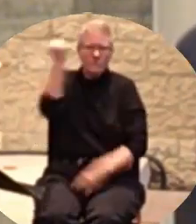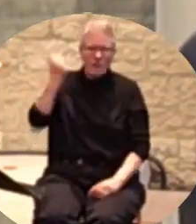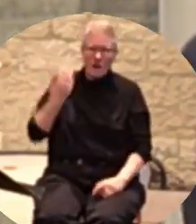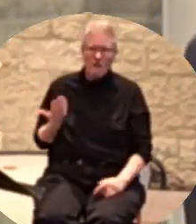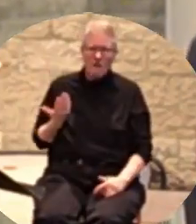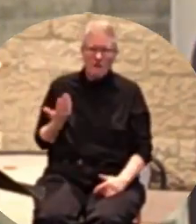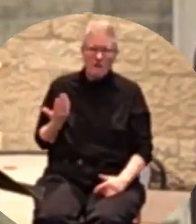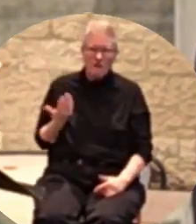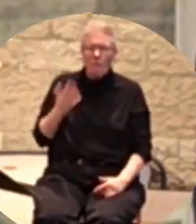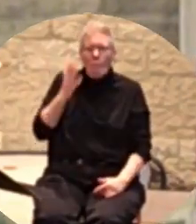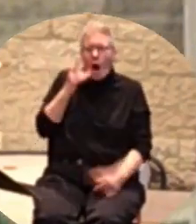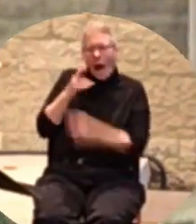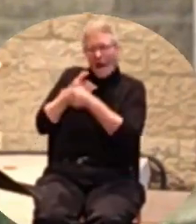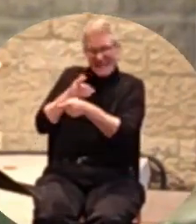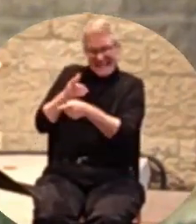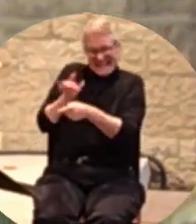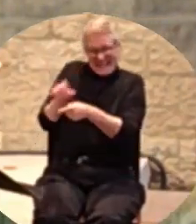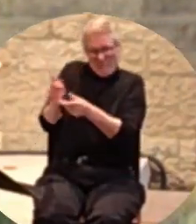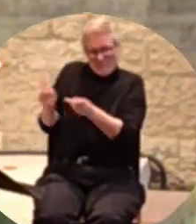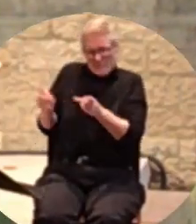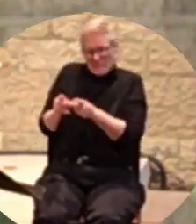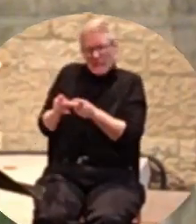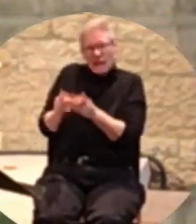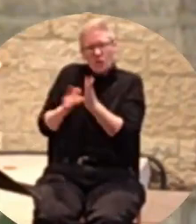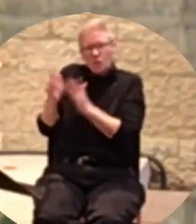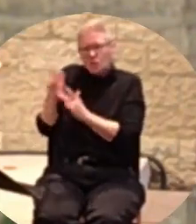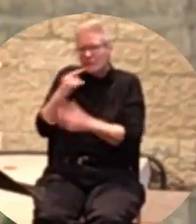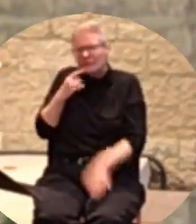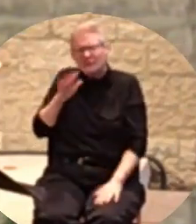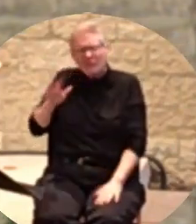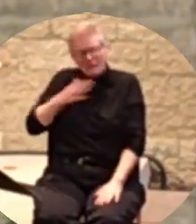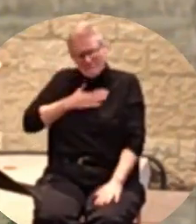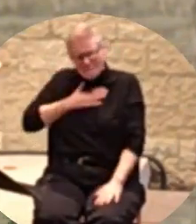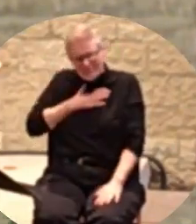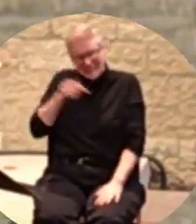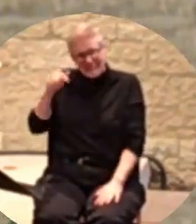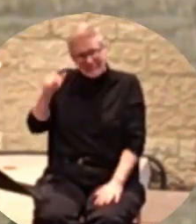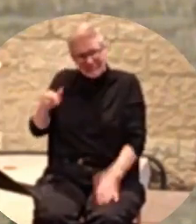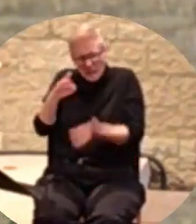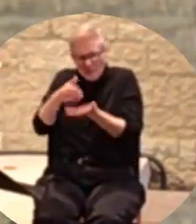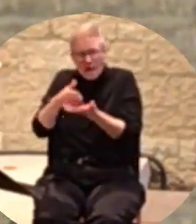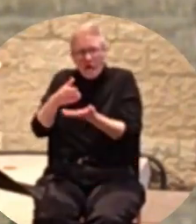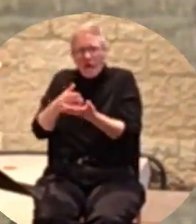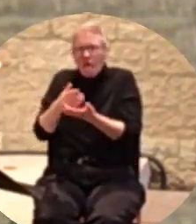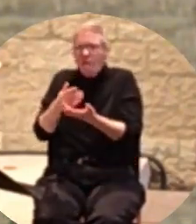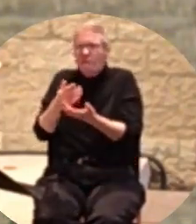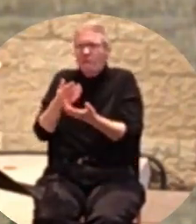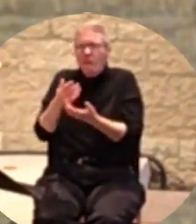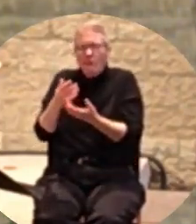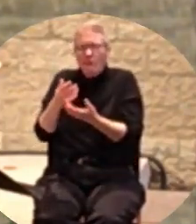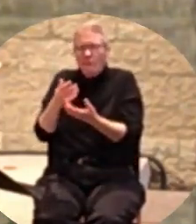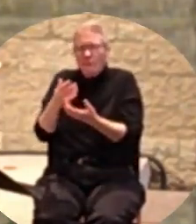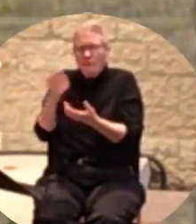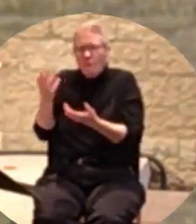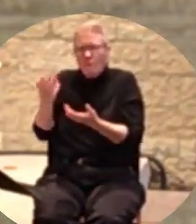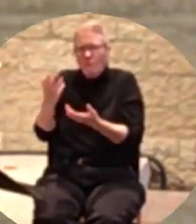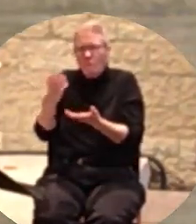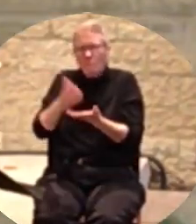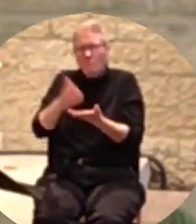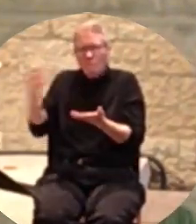says, please remove this cup from me. Do I have to go through with this? And Jesus was the one that